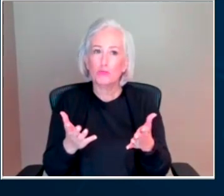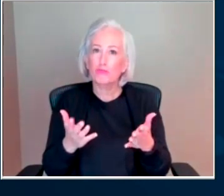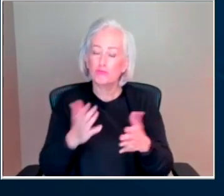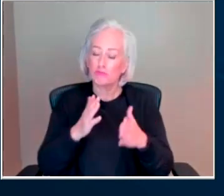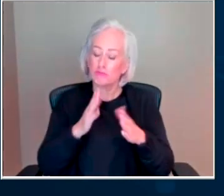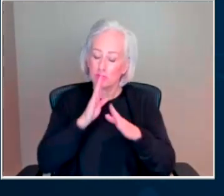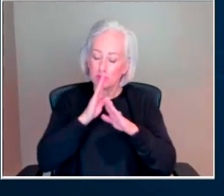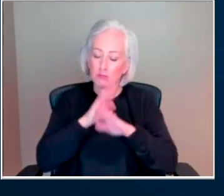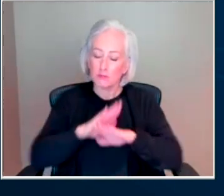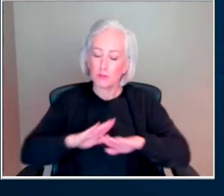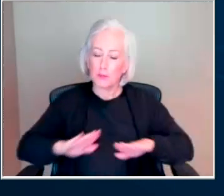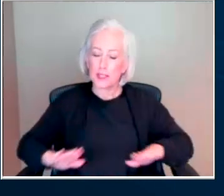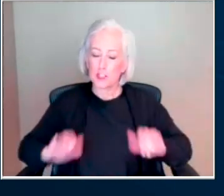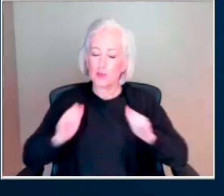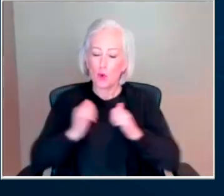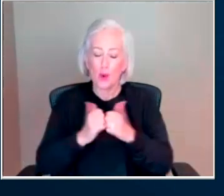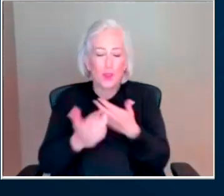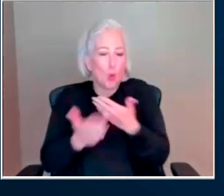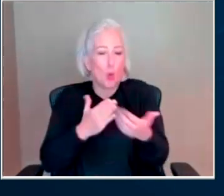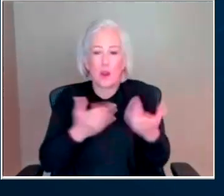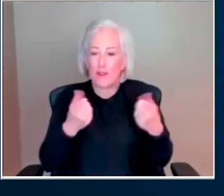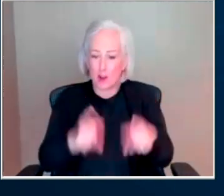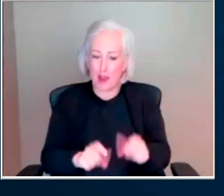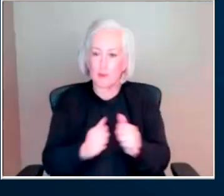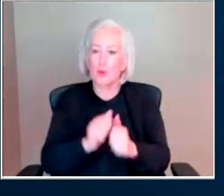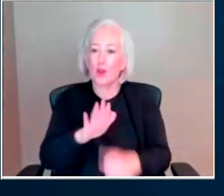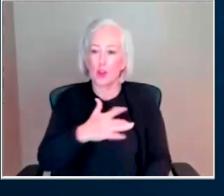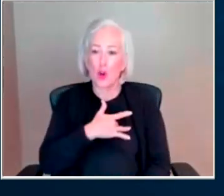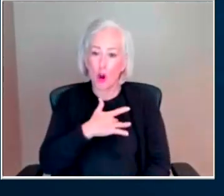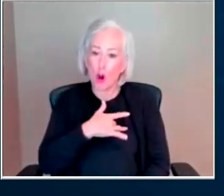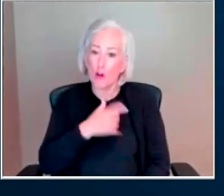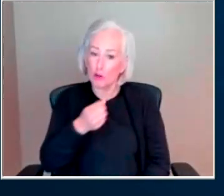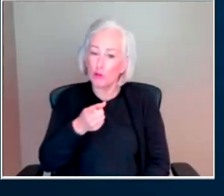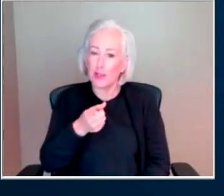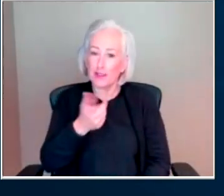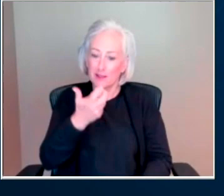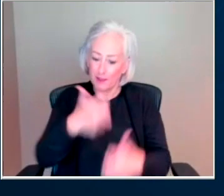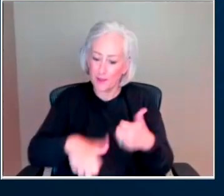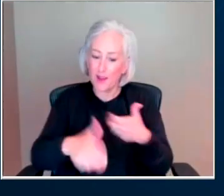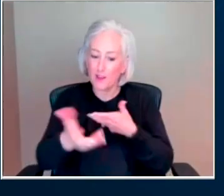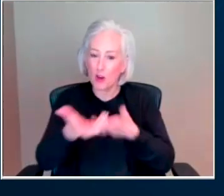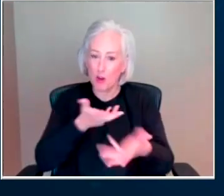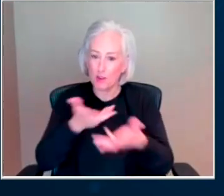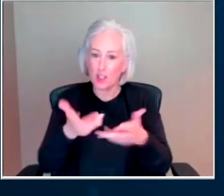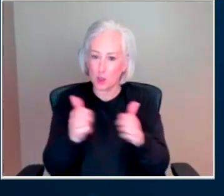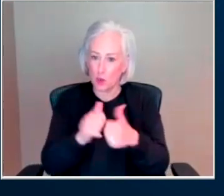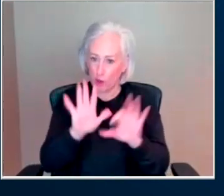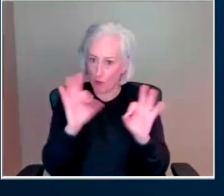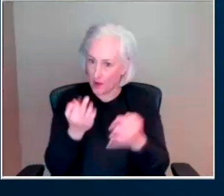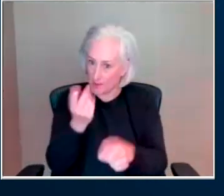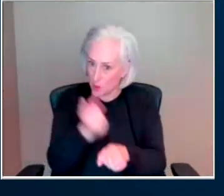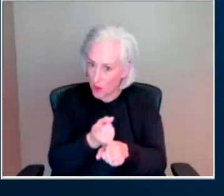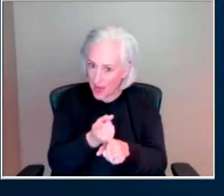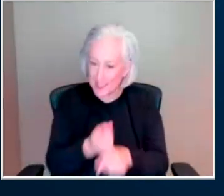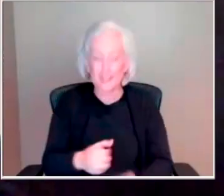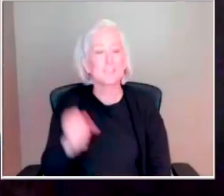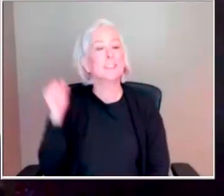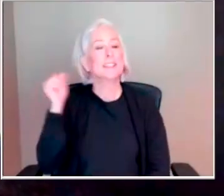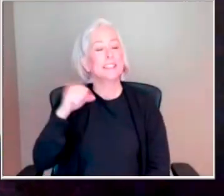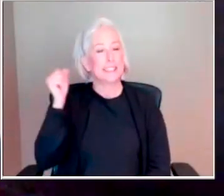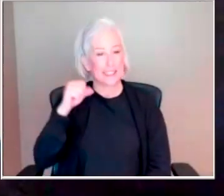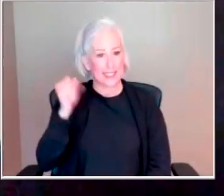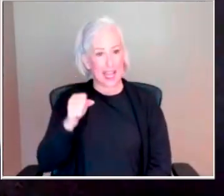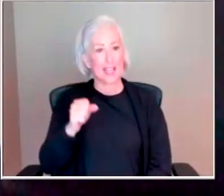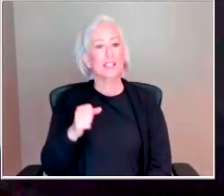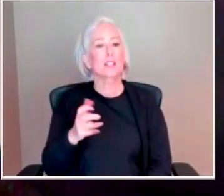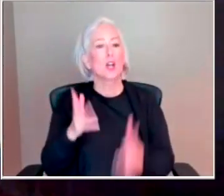your heart. But you had to have some tough conversations, I think, with your family. Isn't that correct? Yes, we talked about the fact